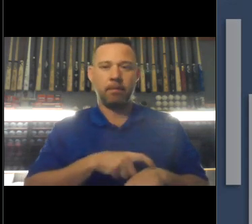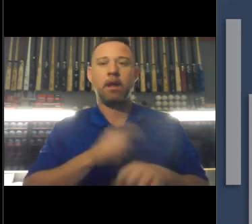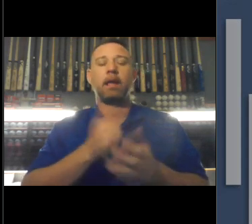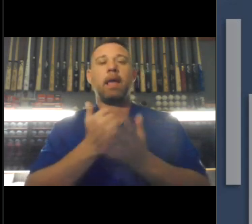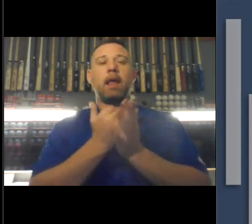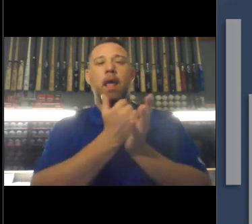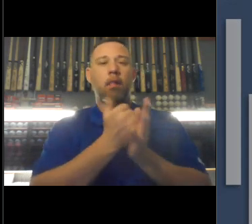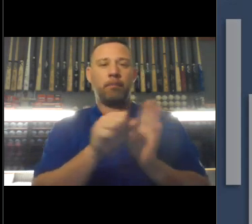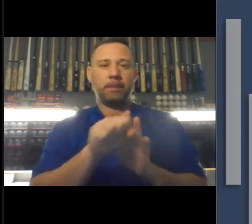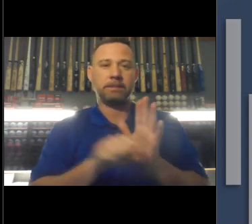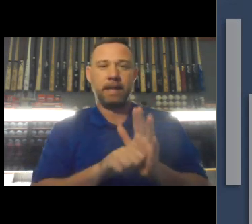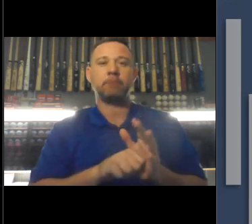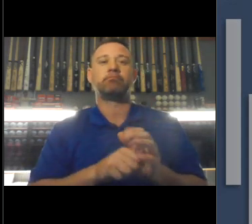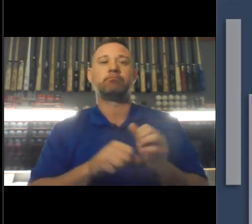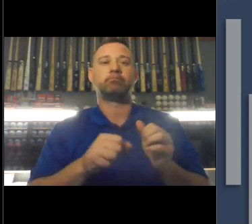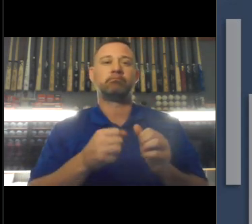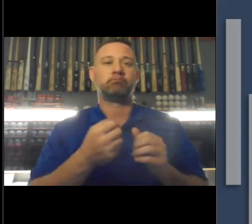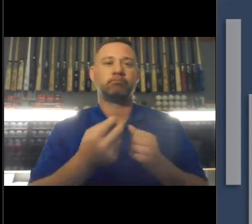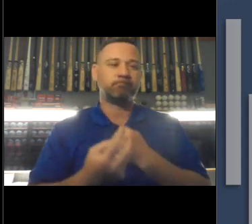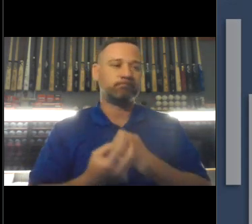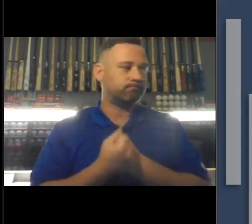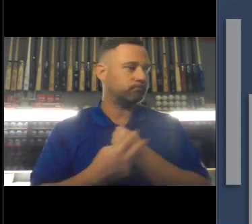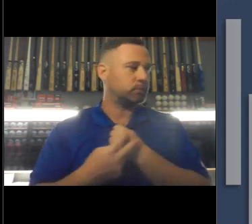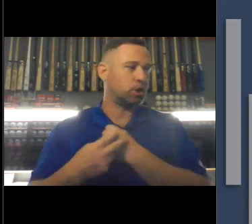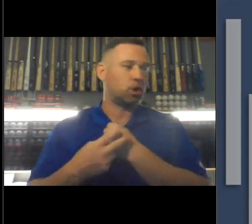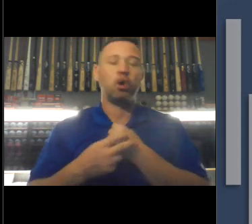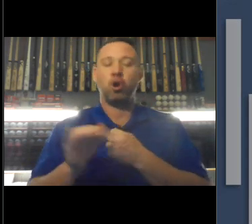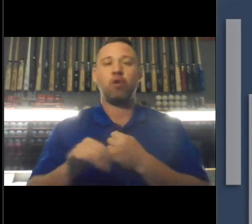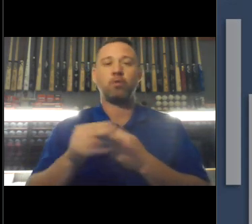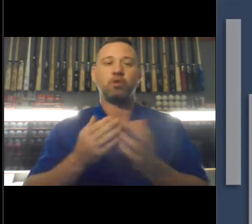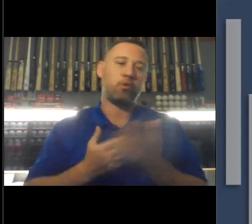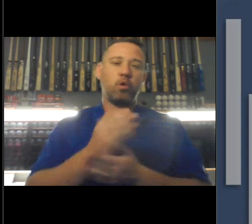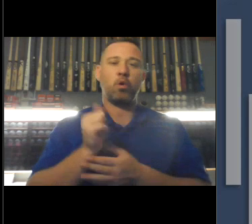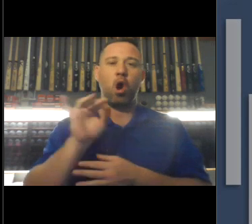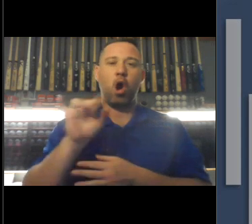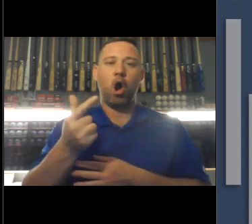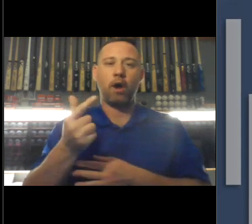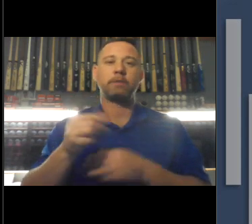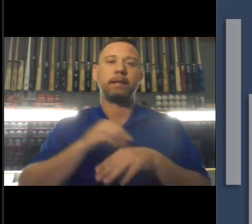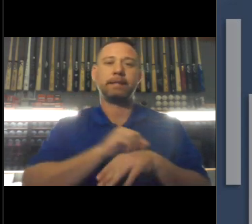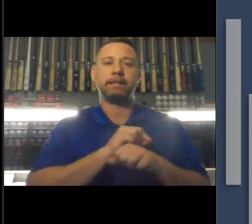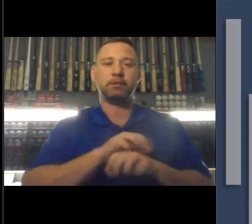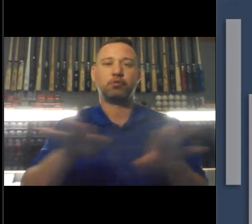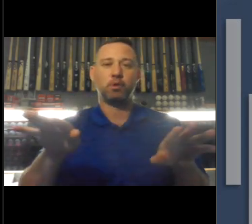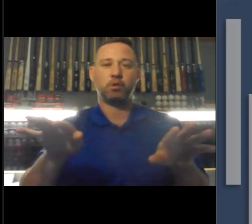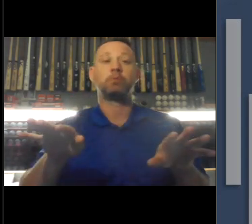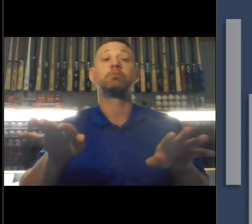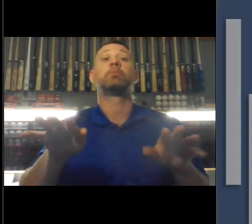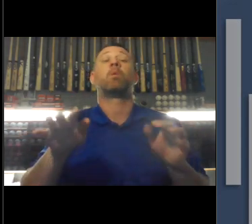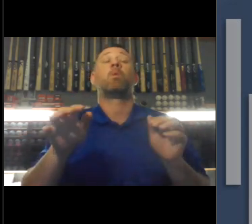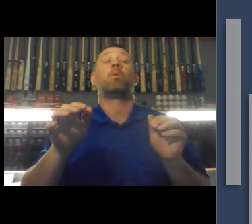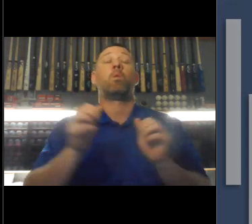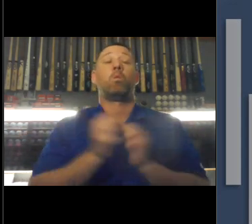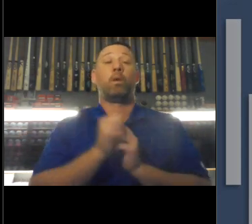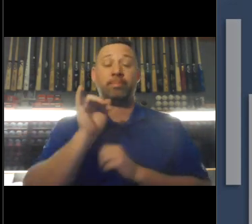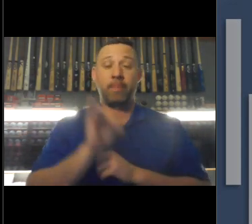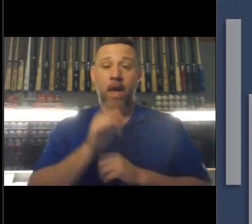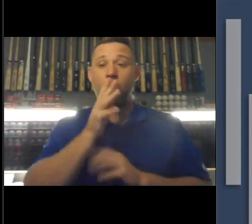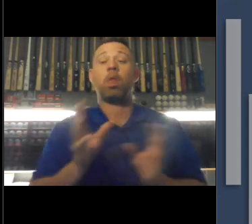state secure additional OA through August redistribution. With that in mind, we will be meeting